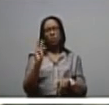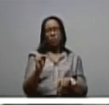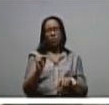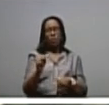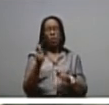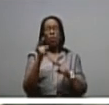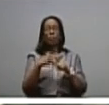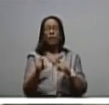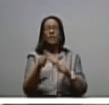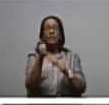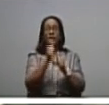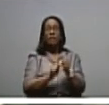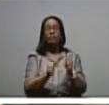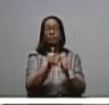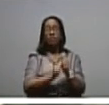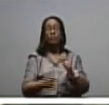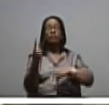way.